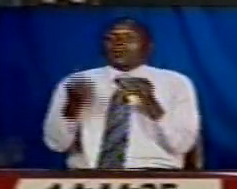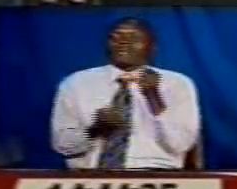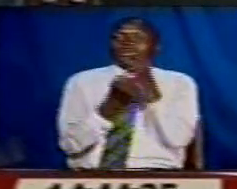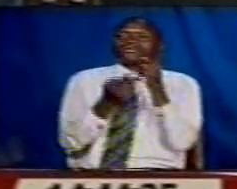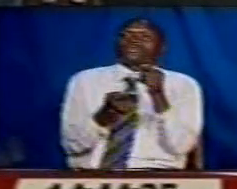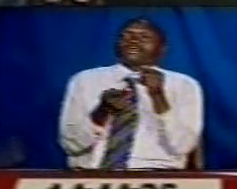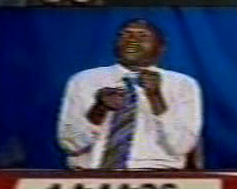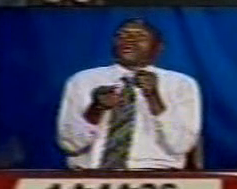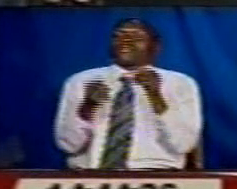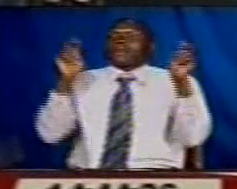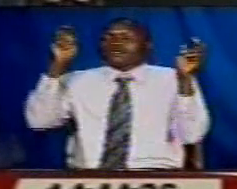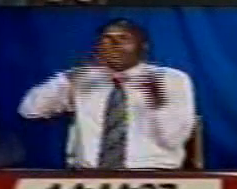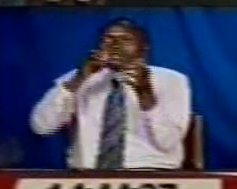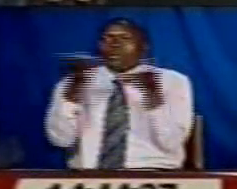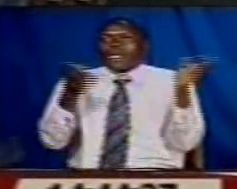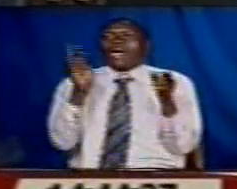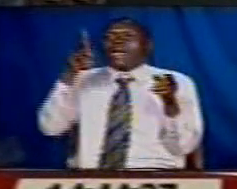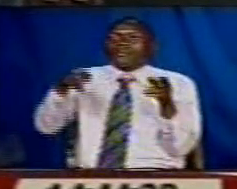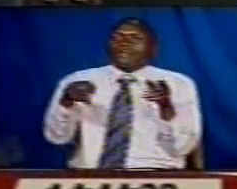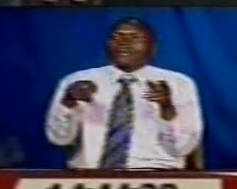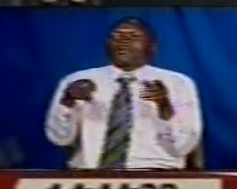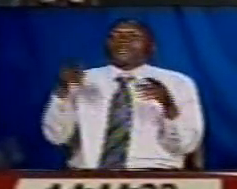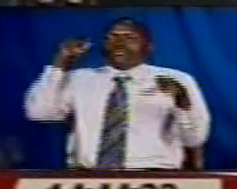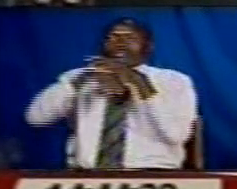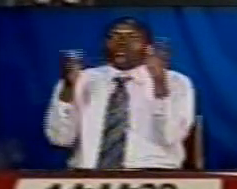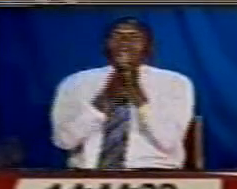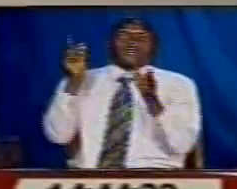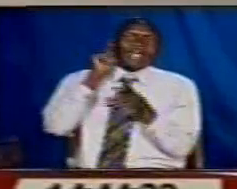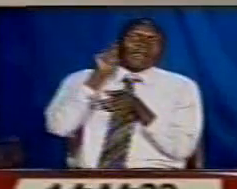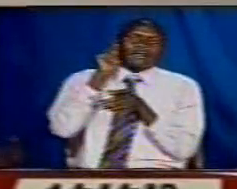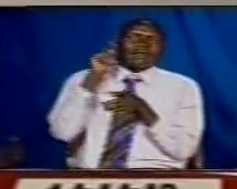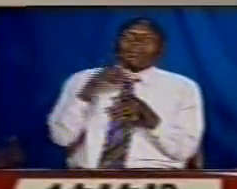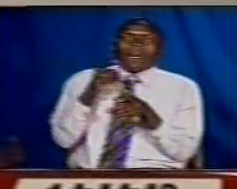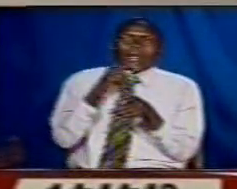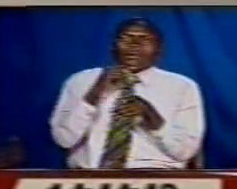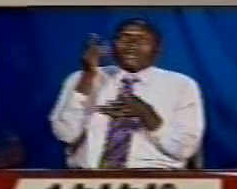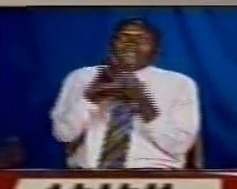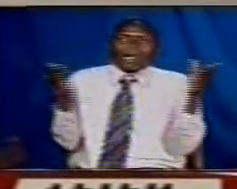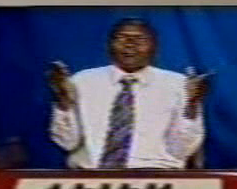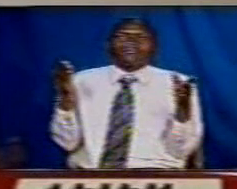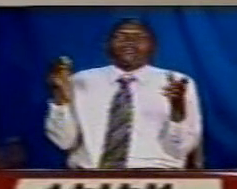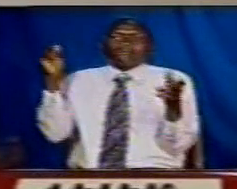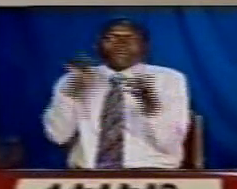a situation in which a member of parliament who is a male has come in with earrings or some stuff in the ears,